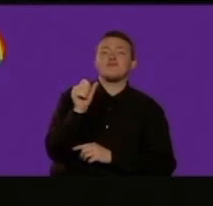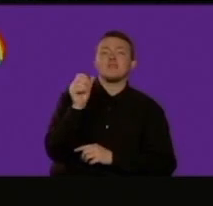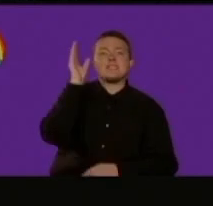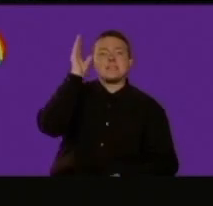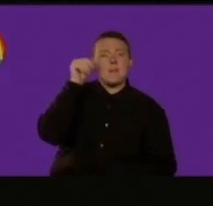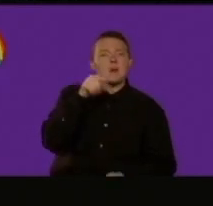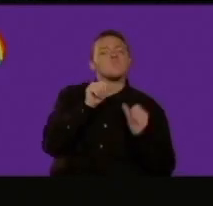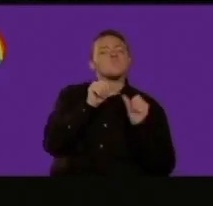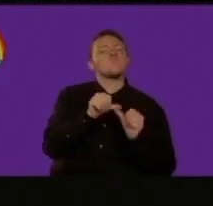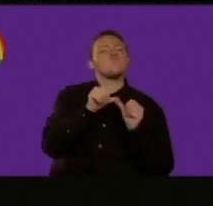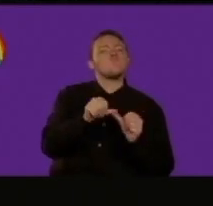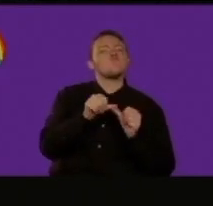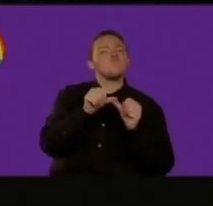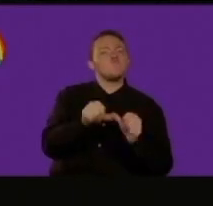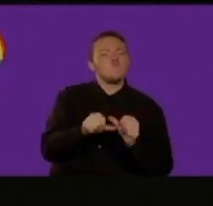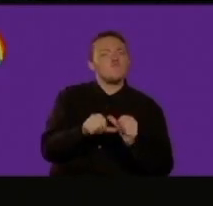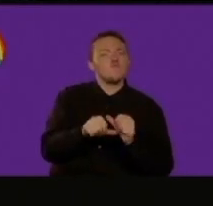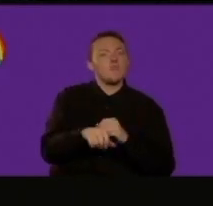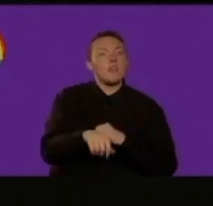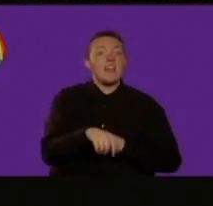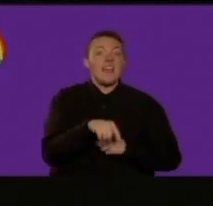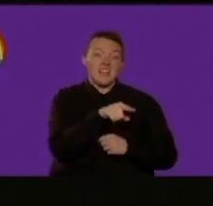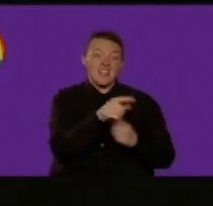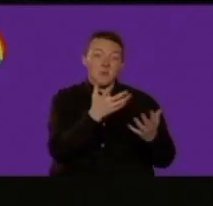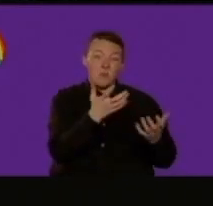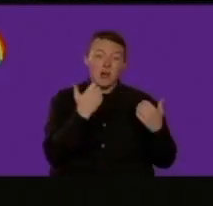our research did